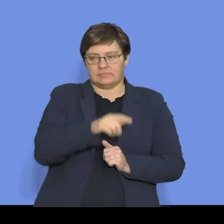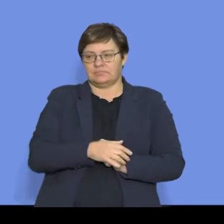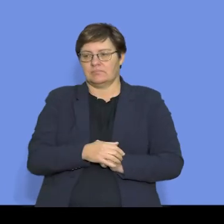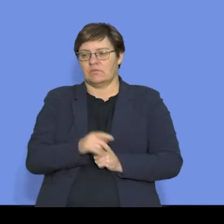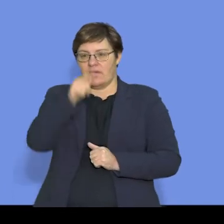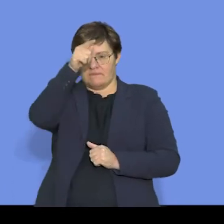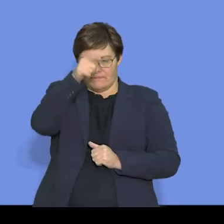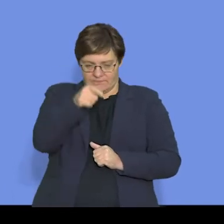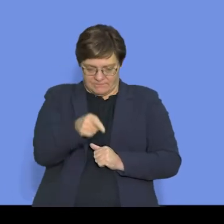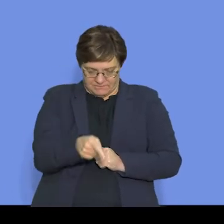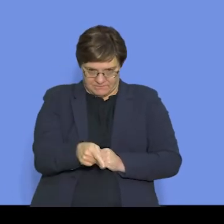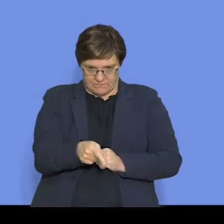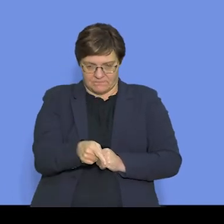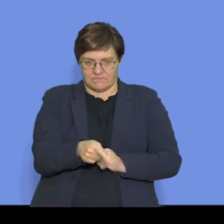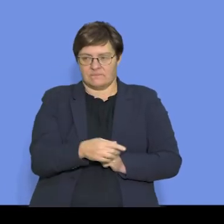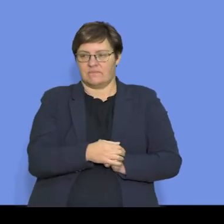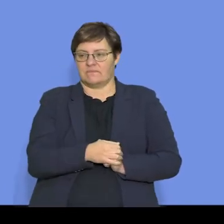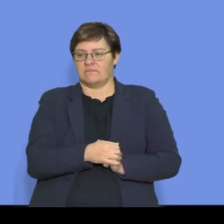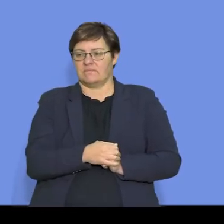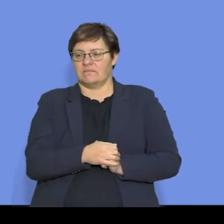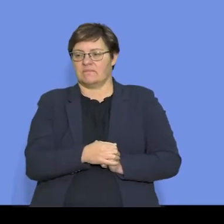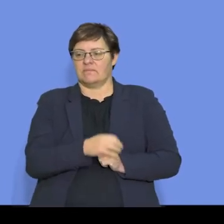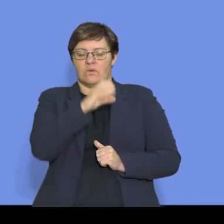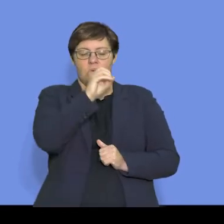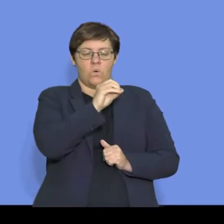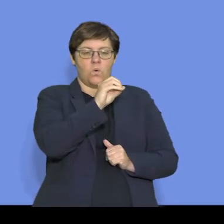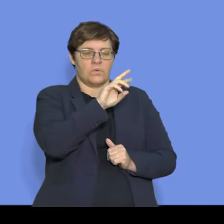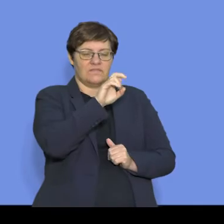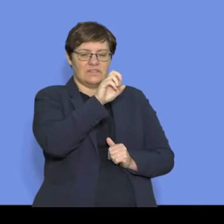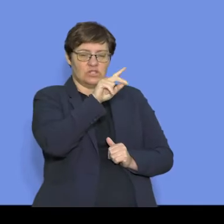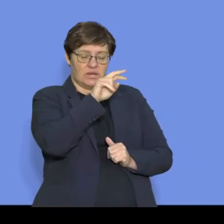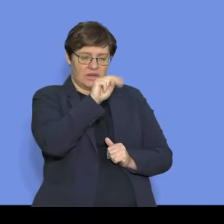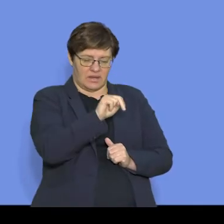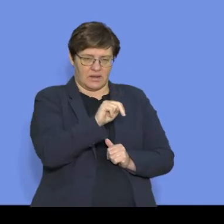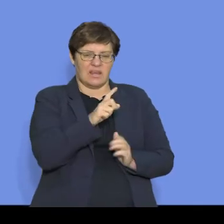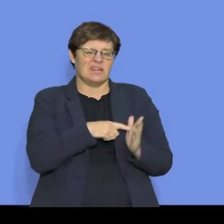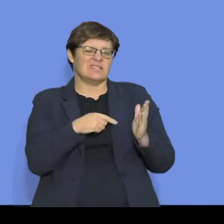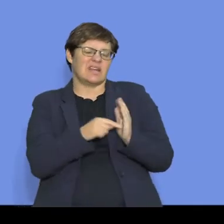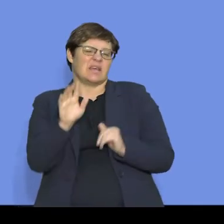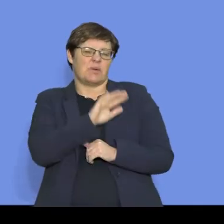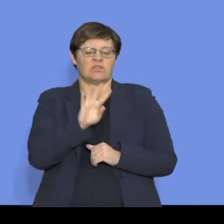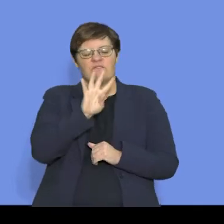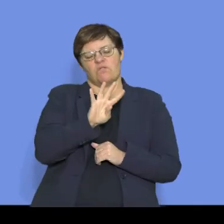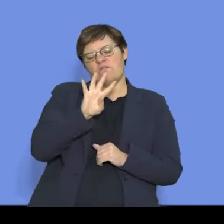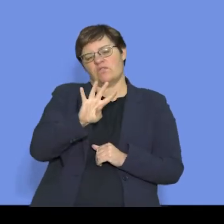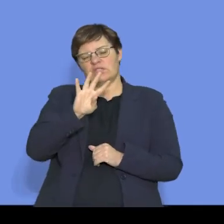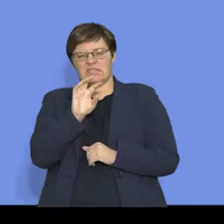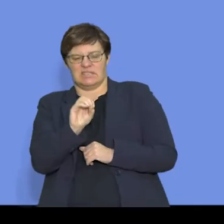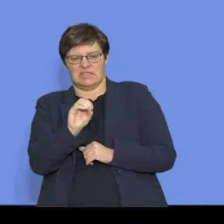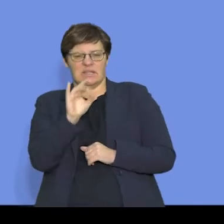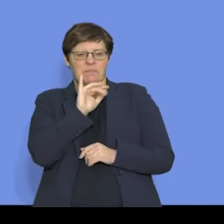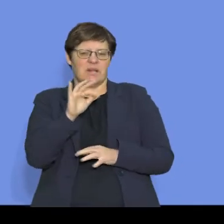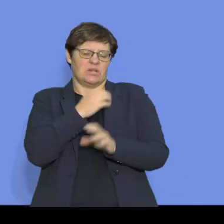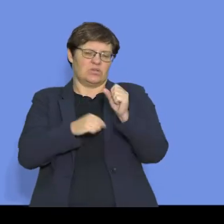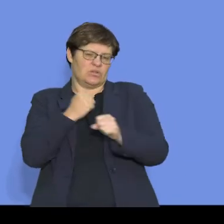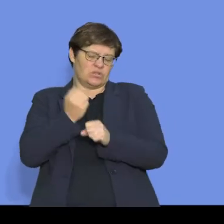there we have the Ordovician extinction, the date, probably about 440